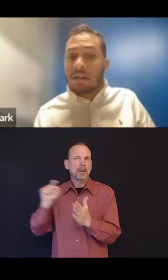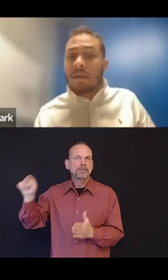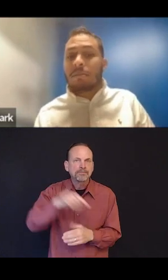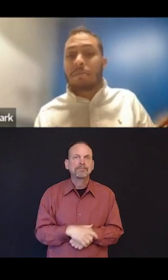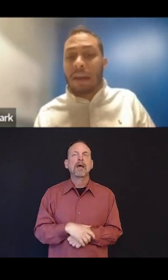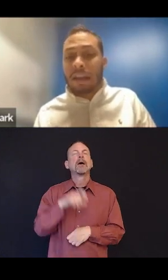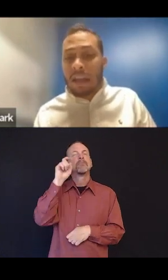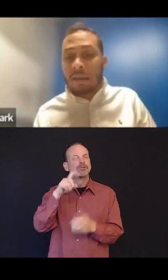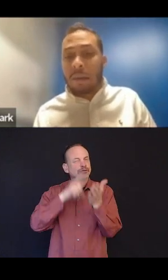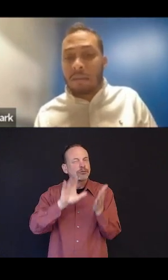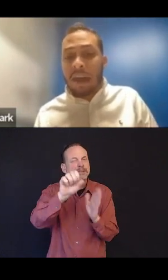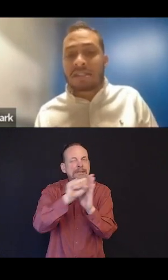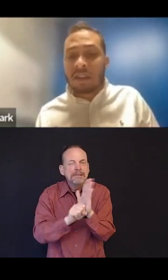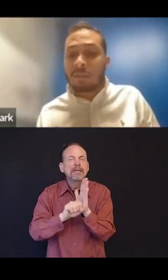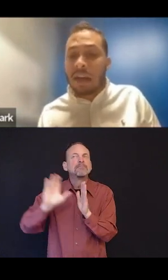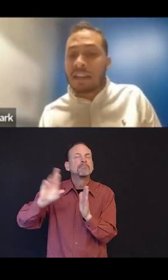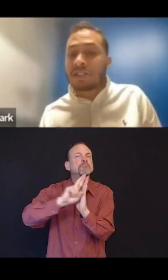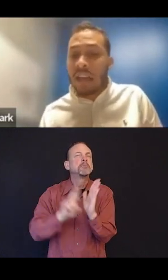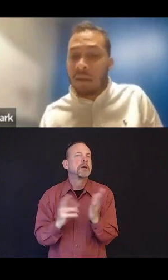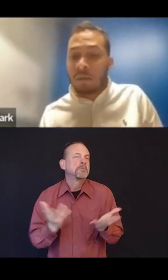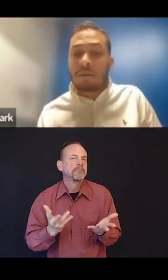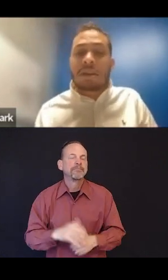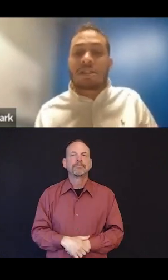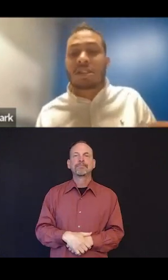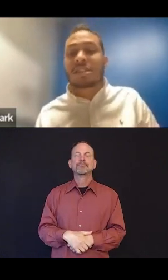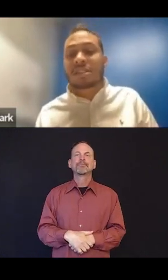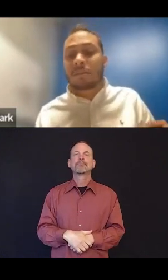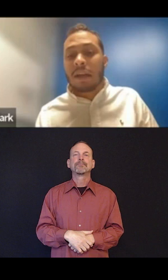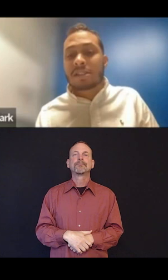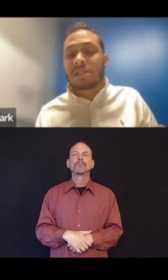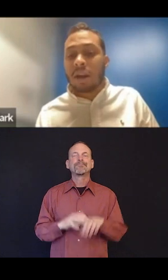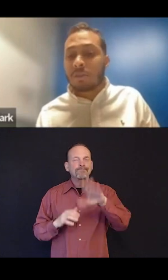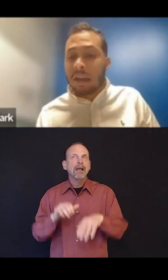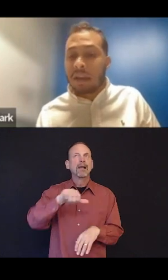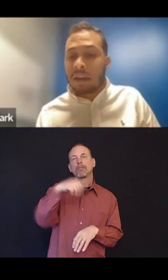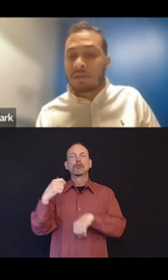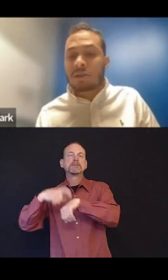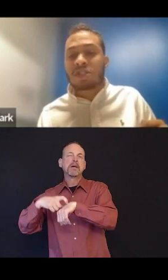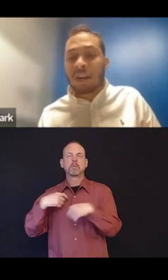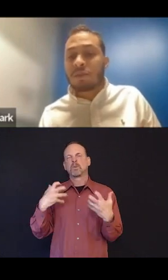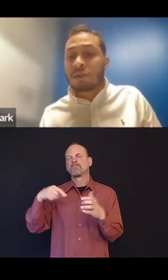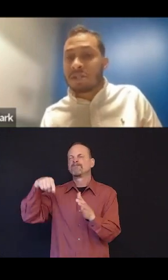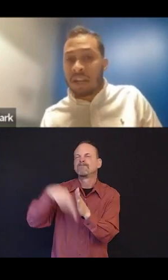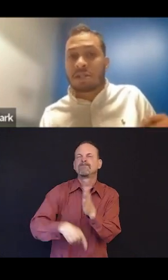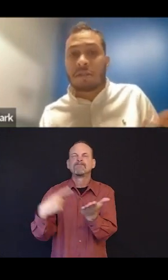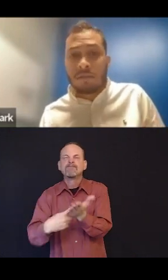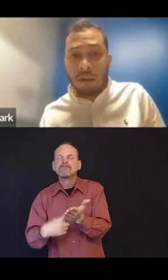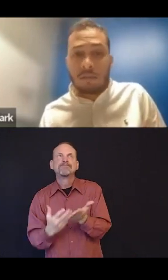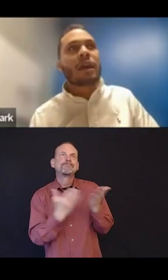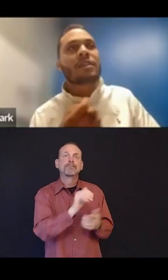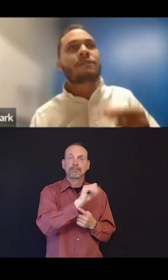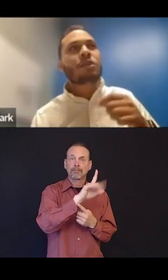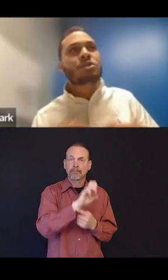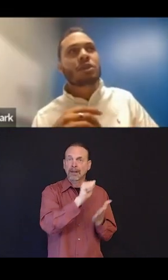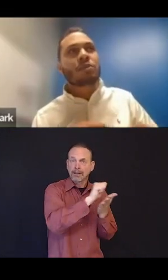limit, but Medicaid payback still applies to ABLE, just as it applies to other bank accounts. So check with your state to